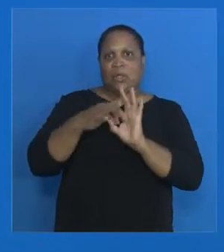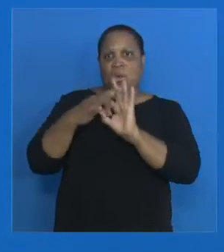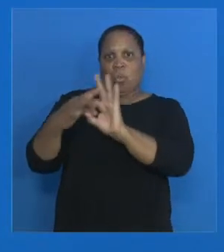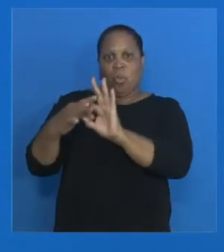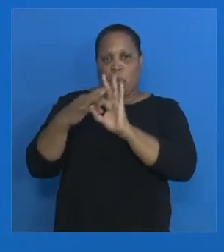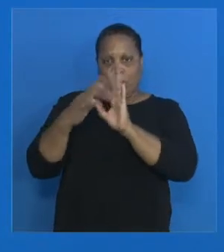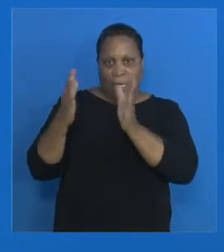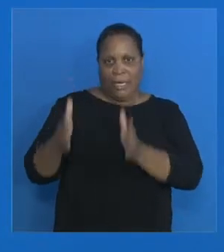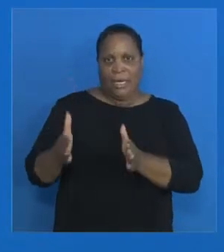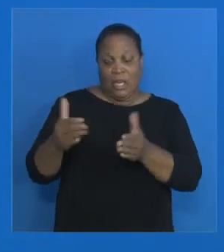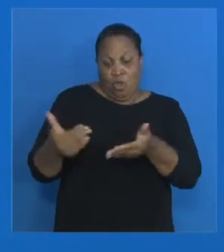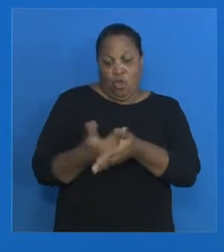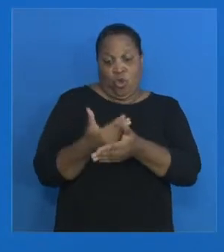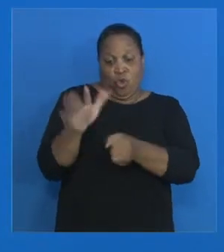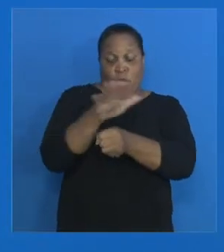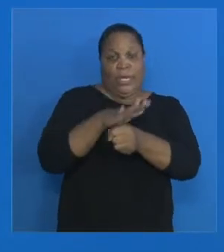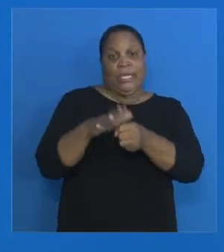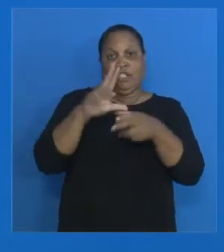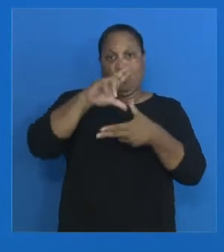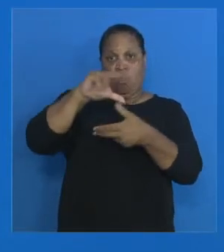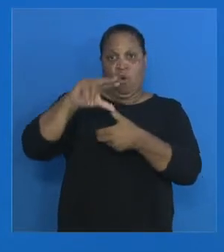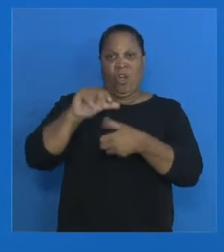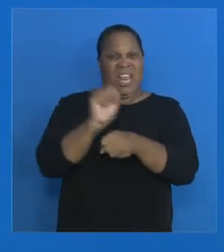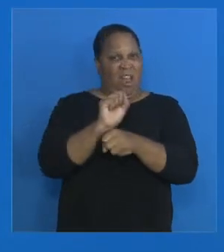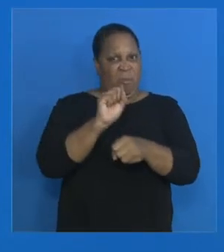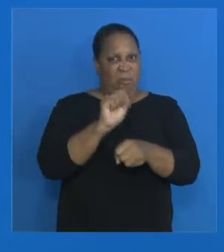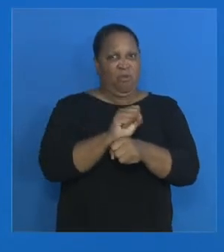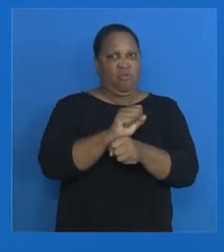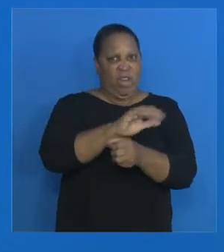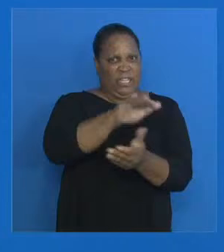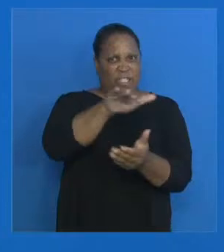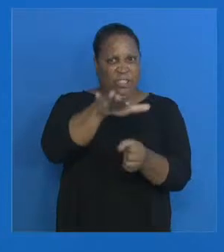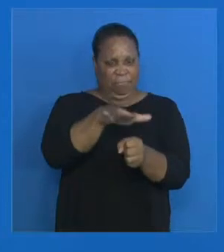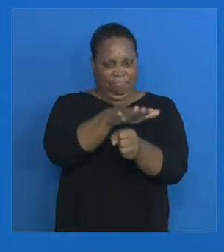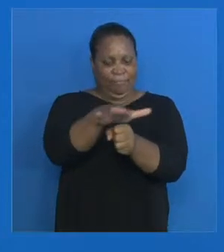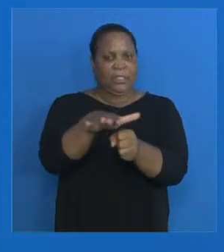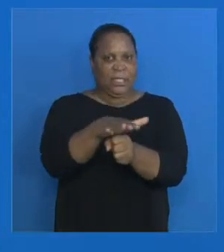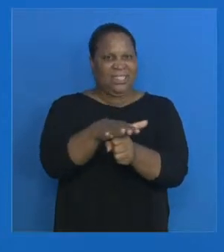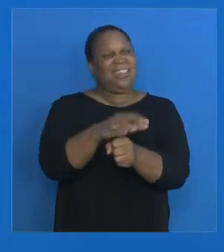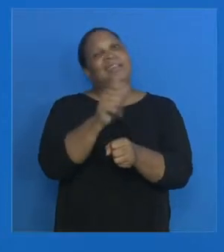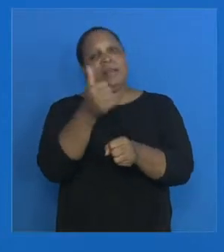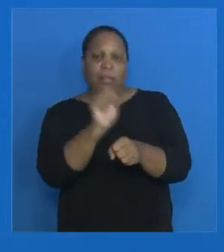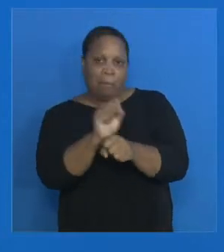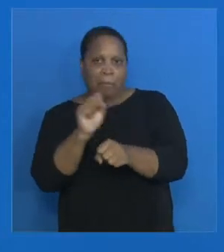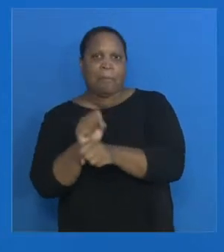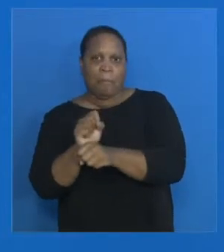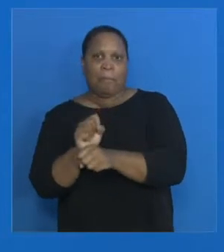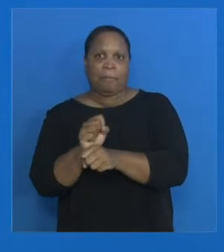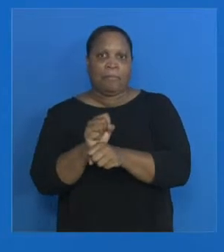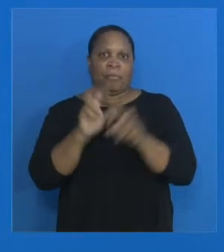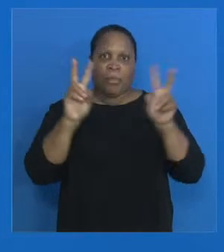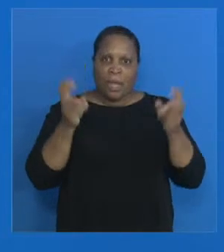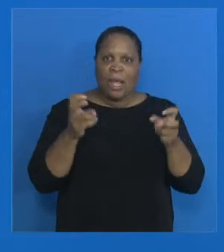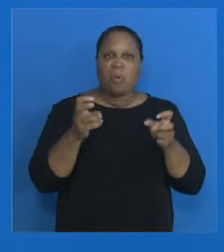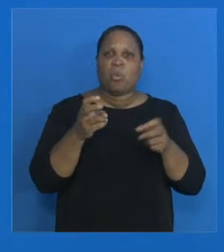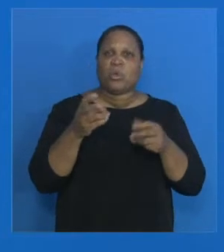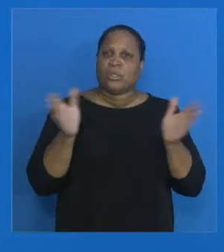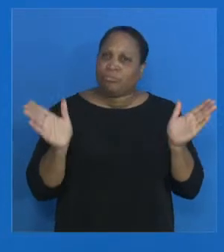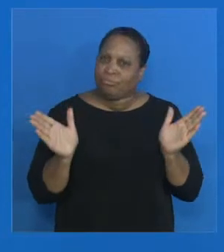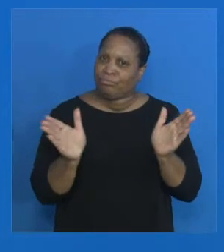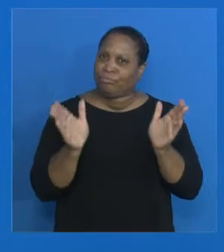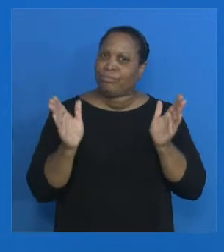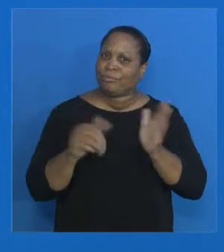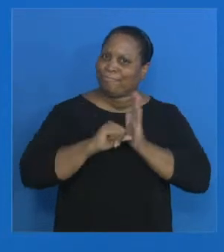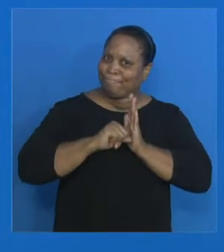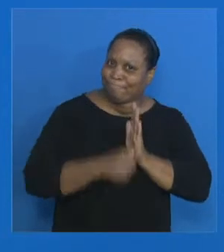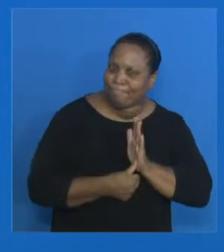location of our Hurricane Operations Center, as well as any other operational matters, I wish to stress to the community to